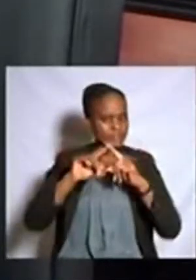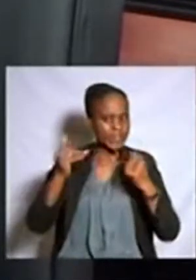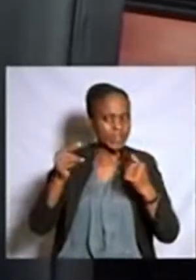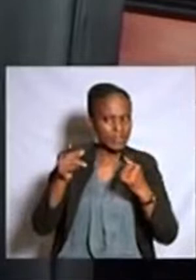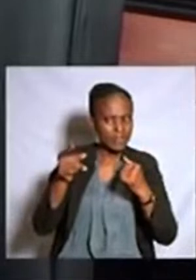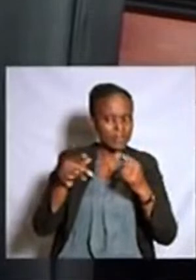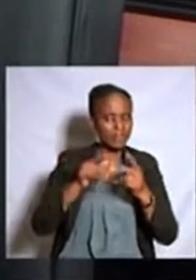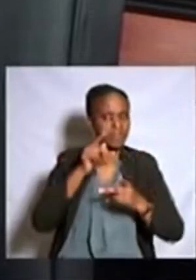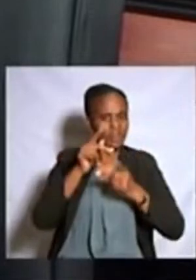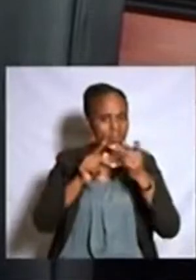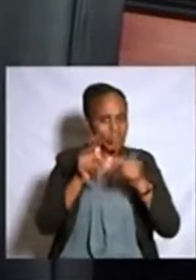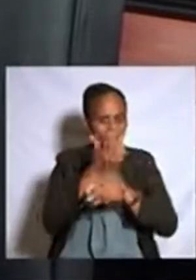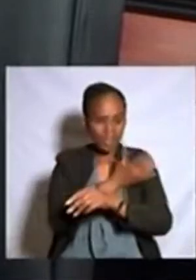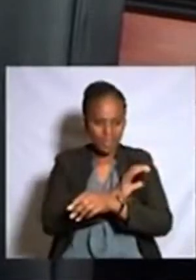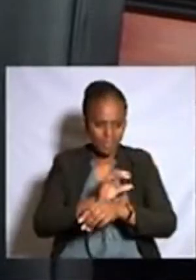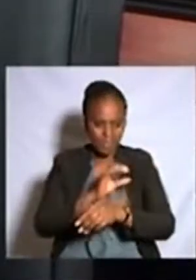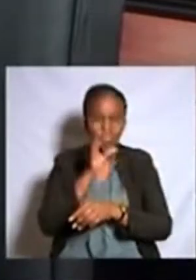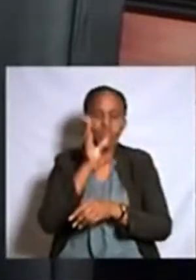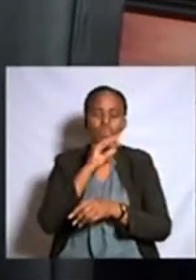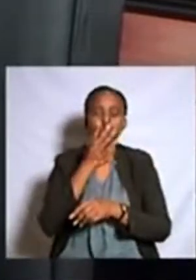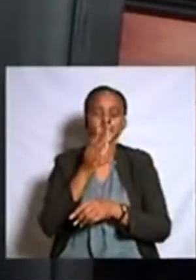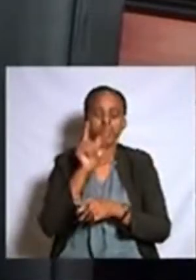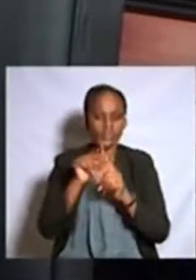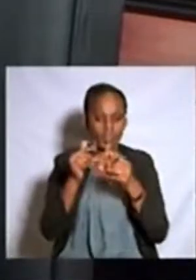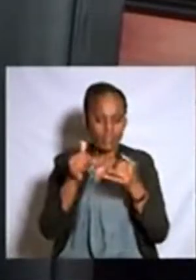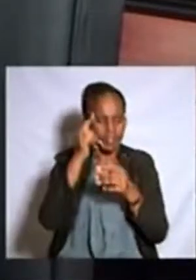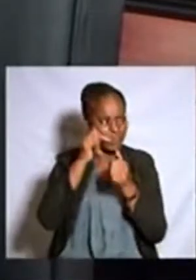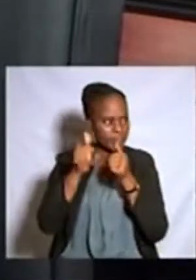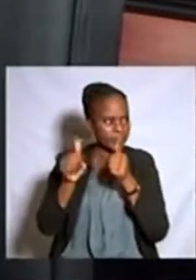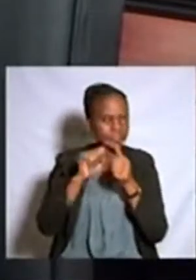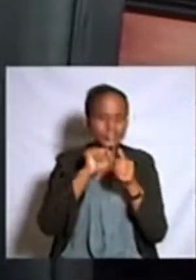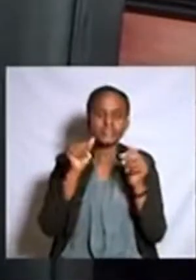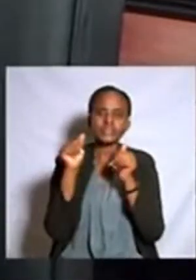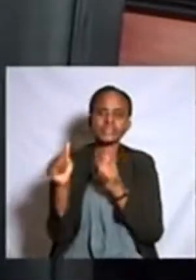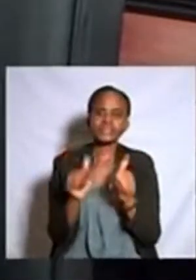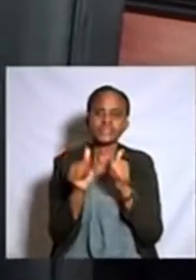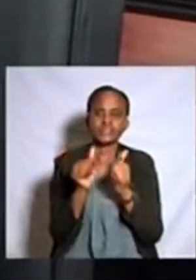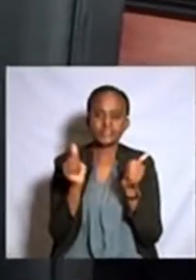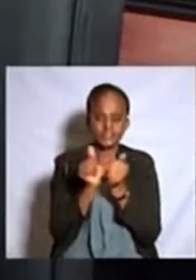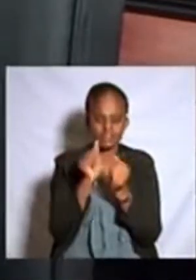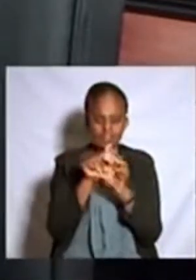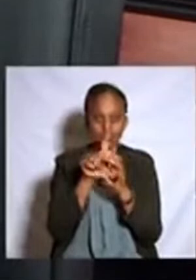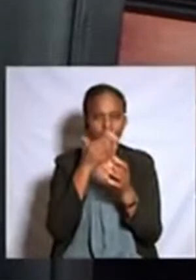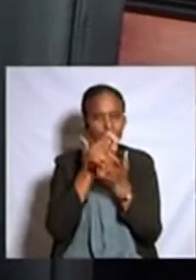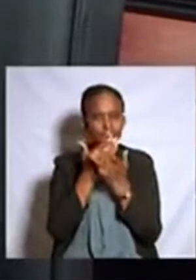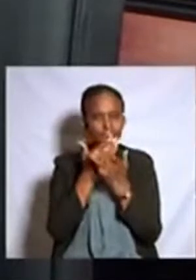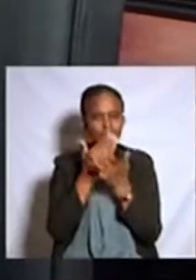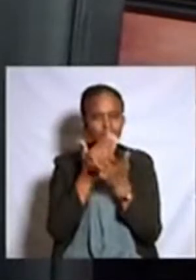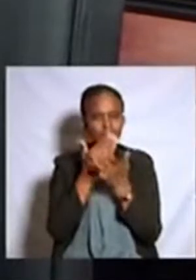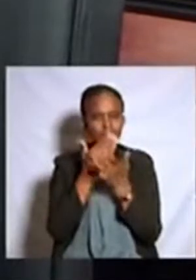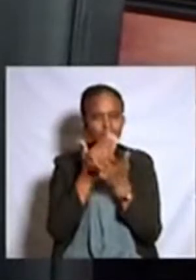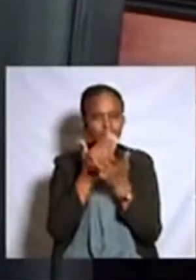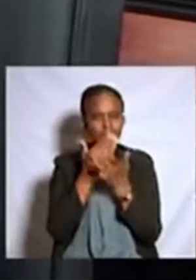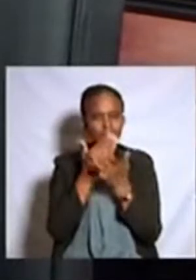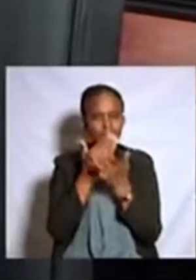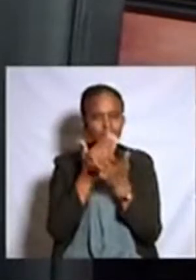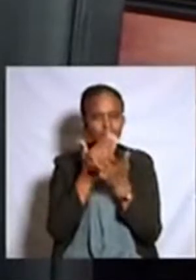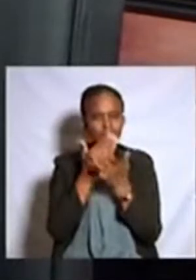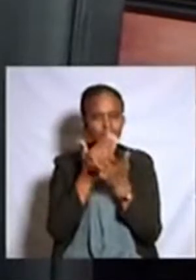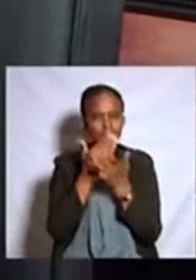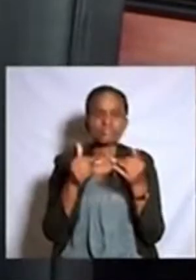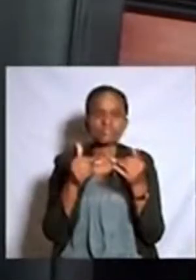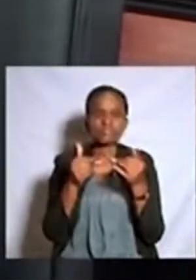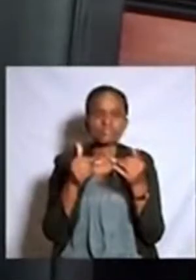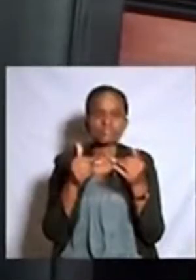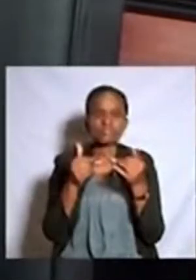processes are computerized, but because they were not acted on within good time, they ended up being misplaced.